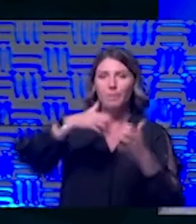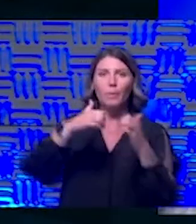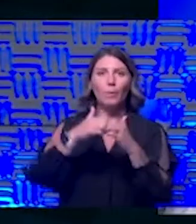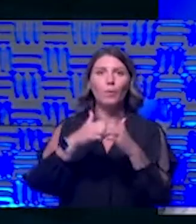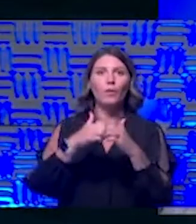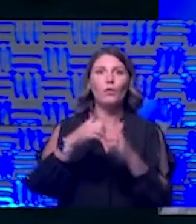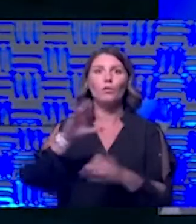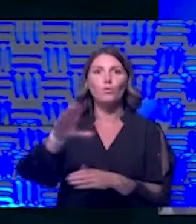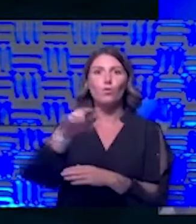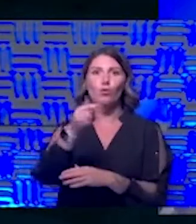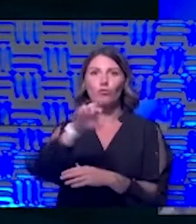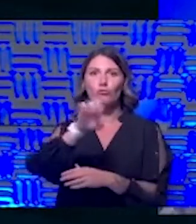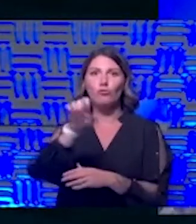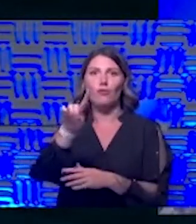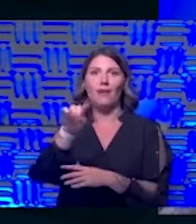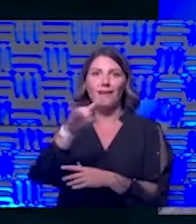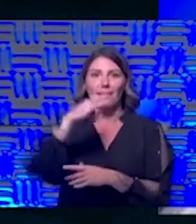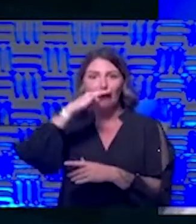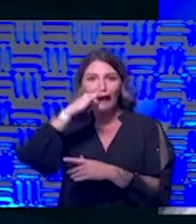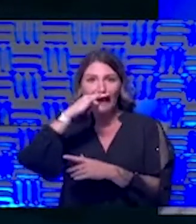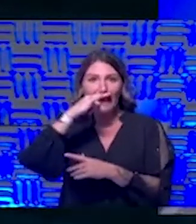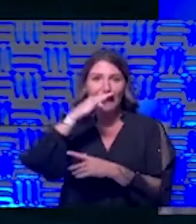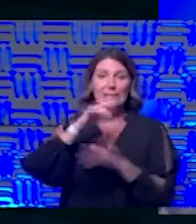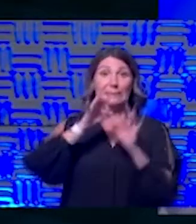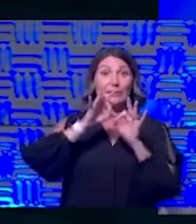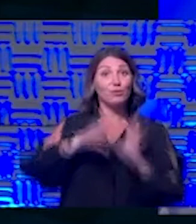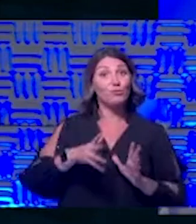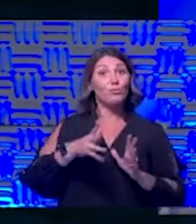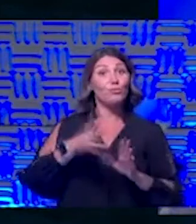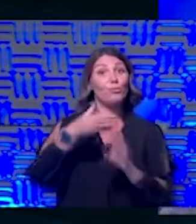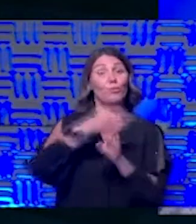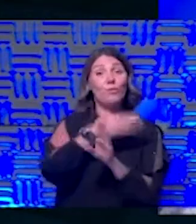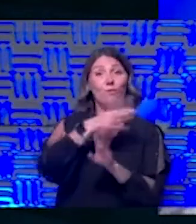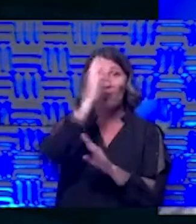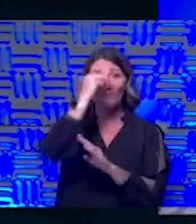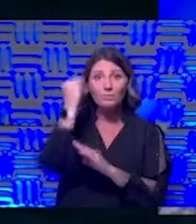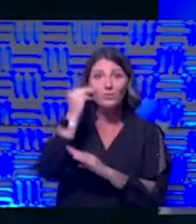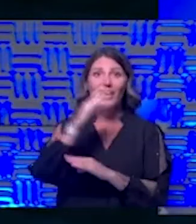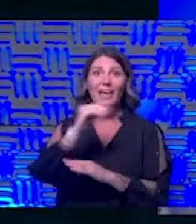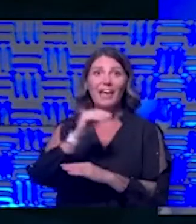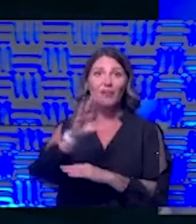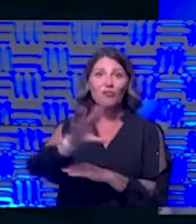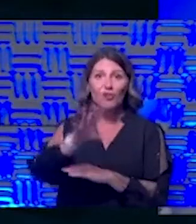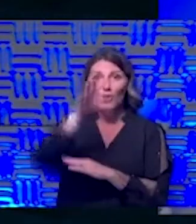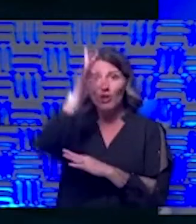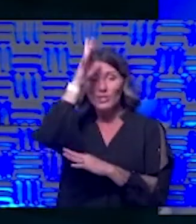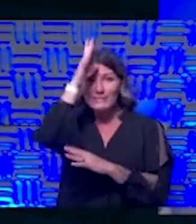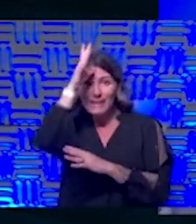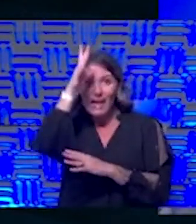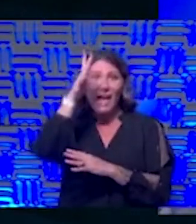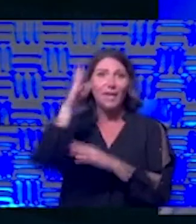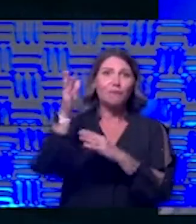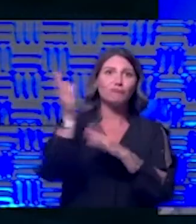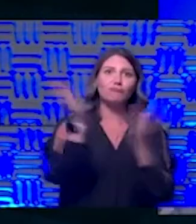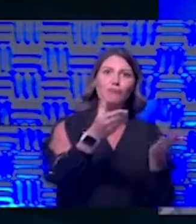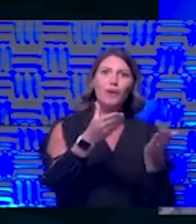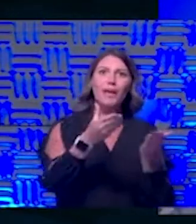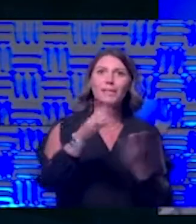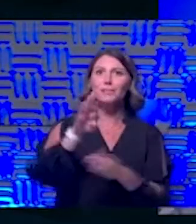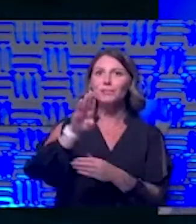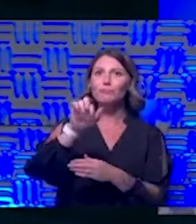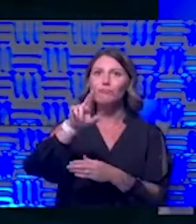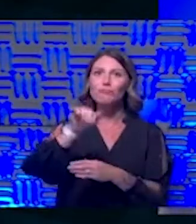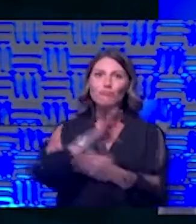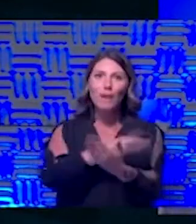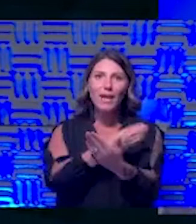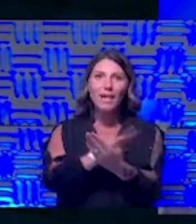talking, Michelle, our interpreter, was with us before the program started about her dad and whether to take him down to Branson. And those are hard questions,